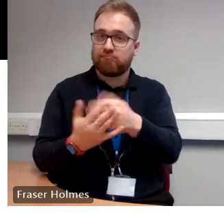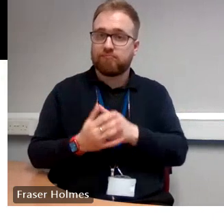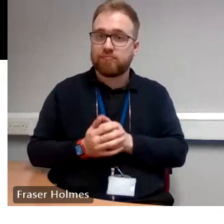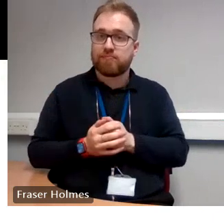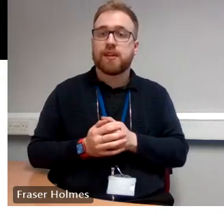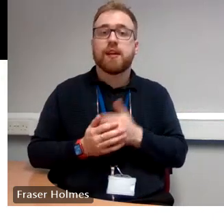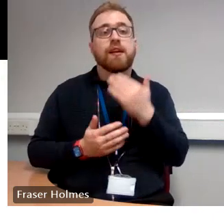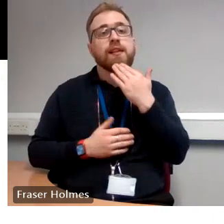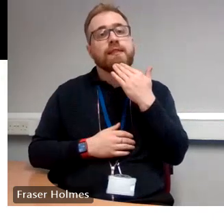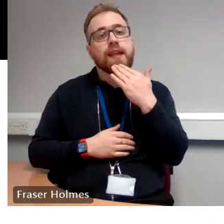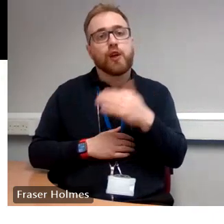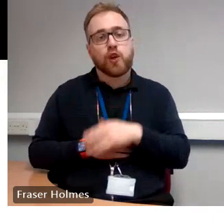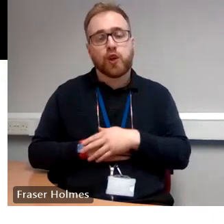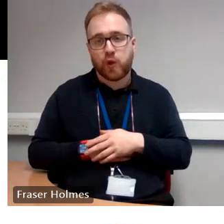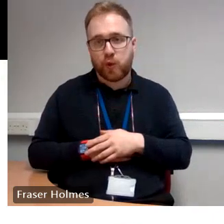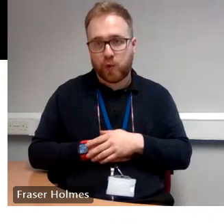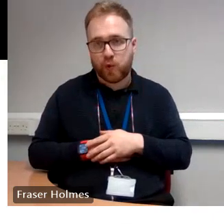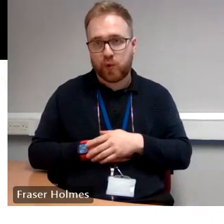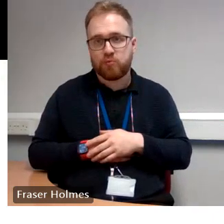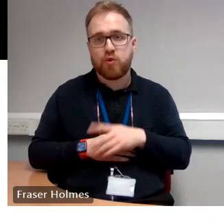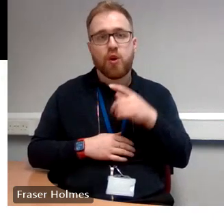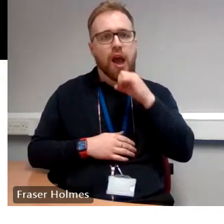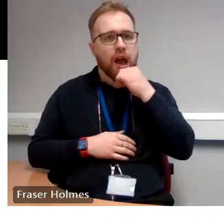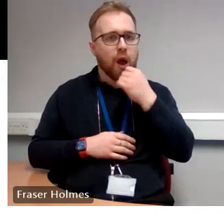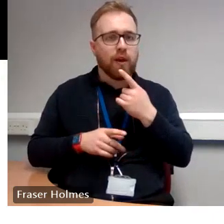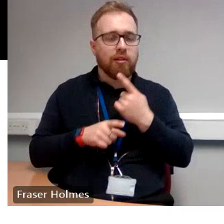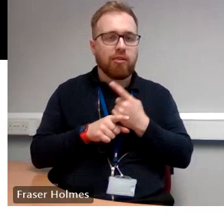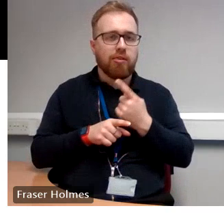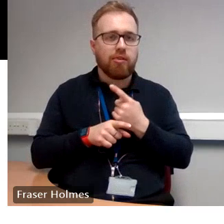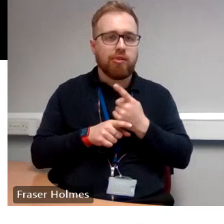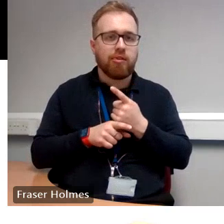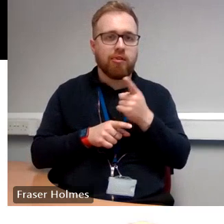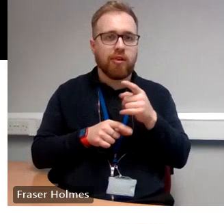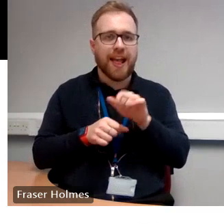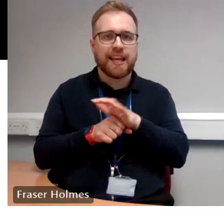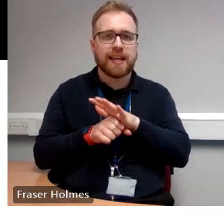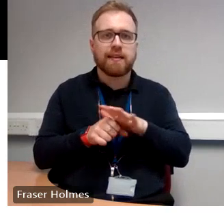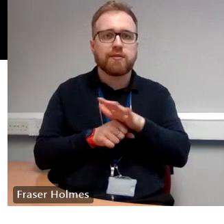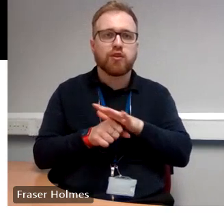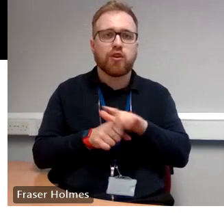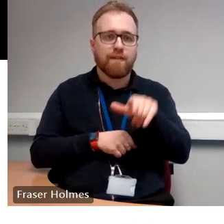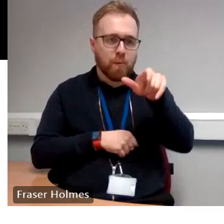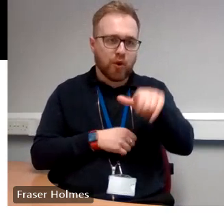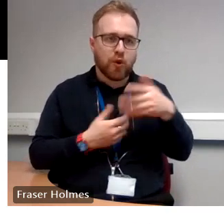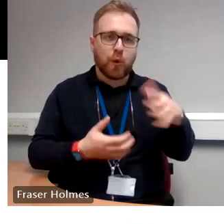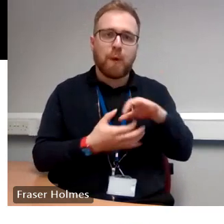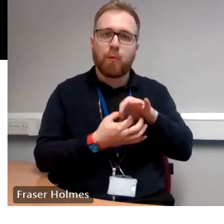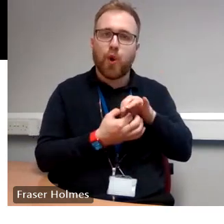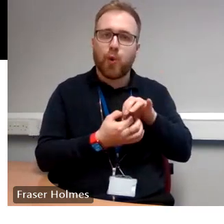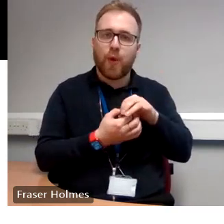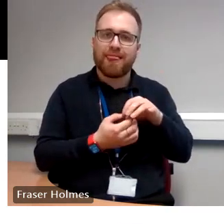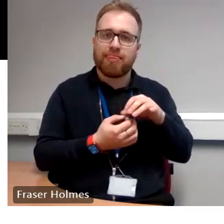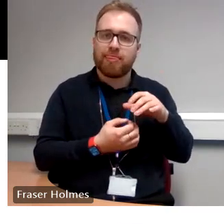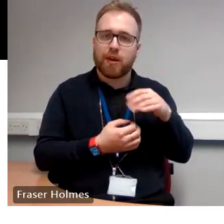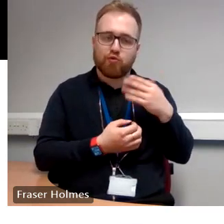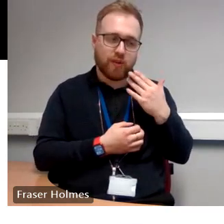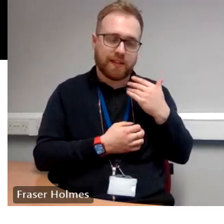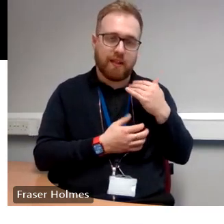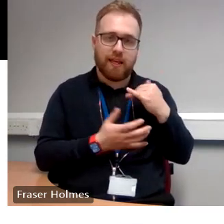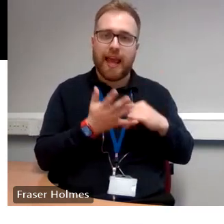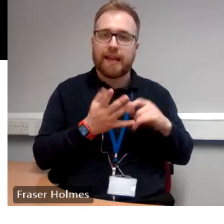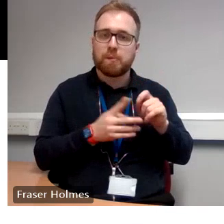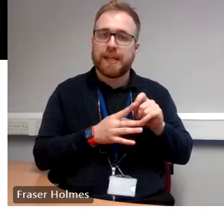Lovely, thank you. So I'm just going to speak through a case study of somebody that's been worked with quite recently in the service that